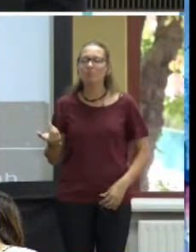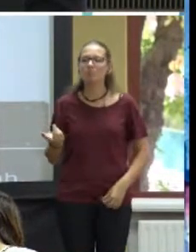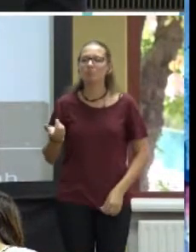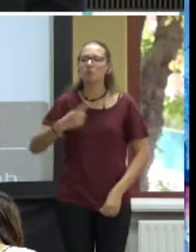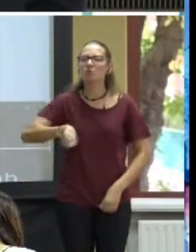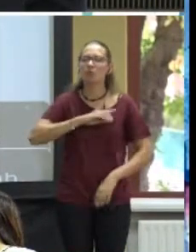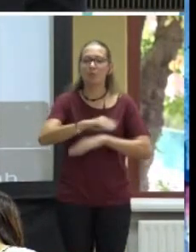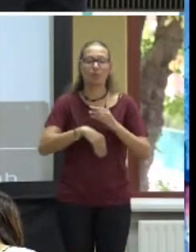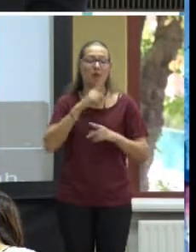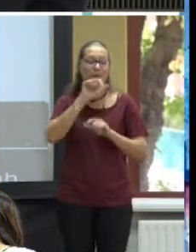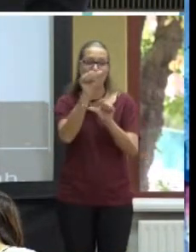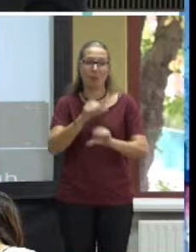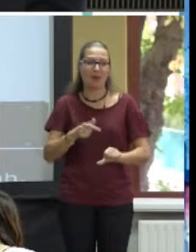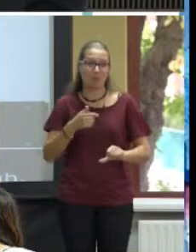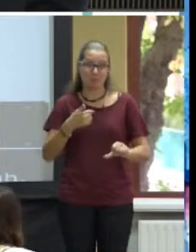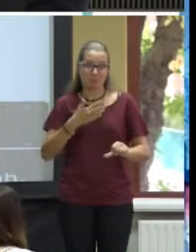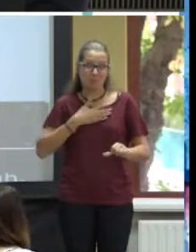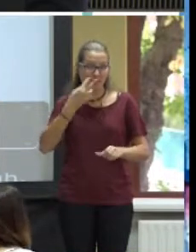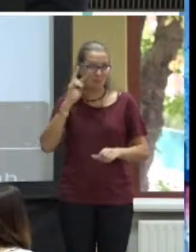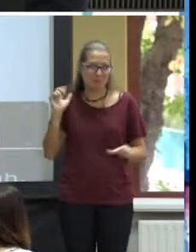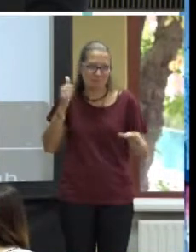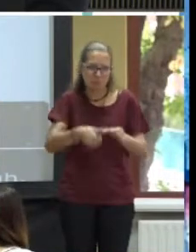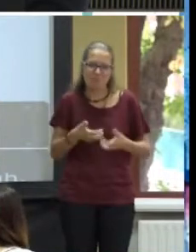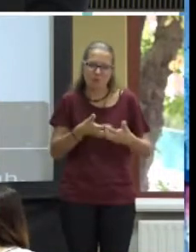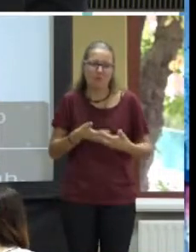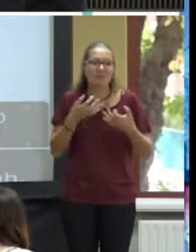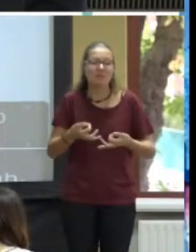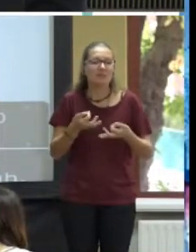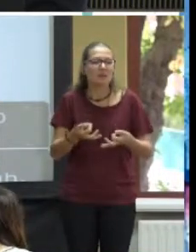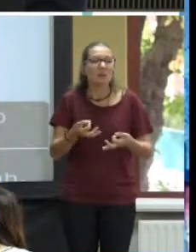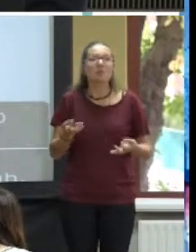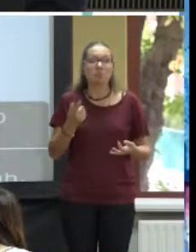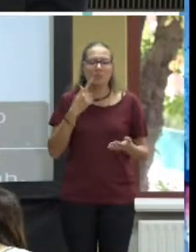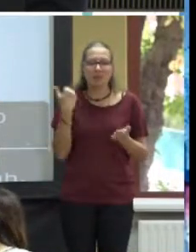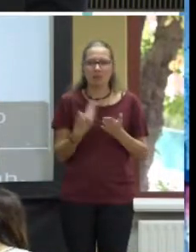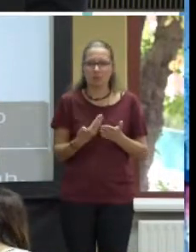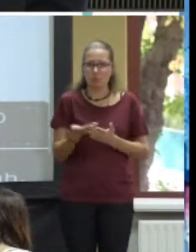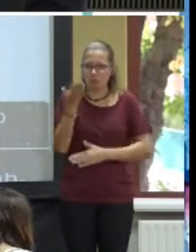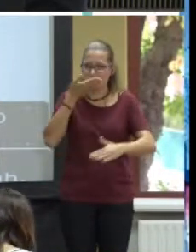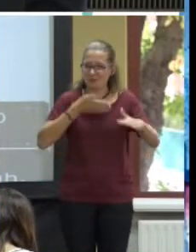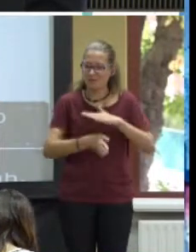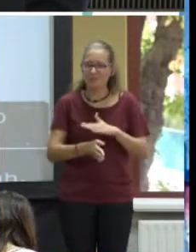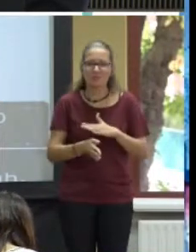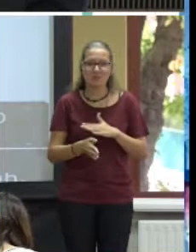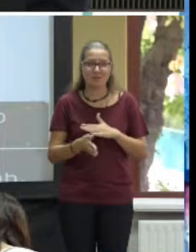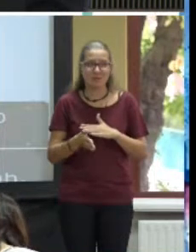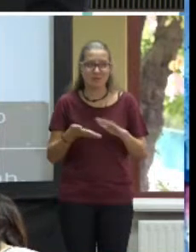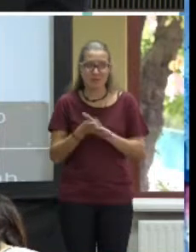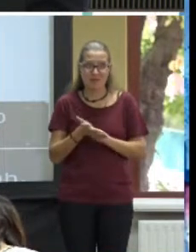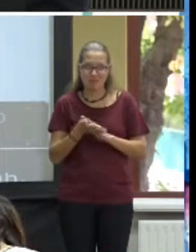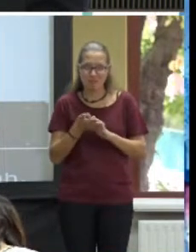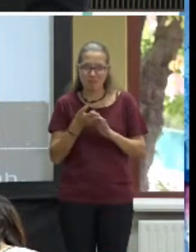but we did something that I think always works, which is to demonstrate how accessibility is beneficial for 100%